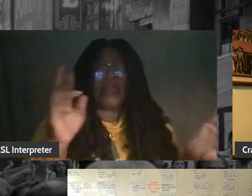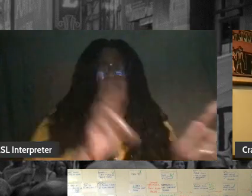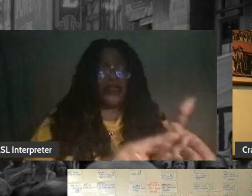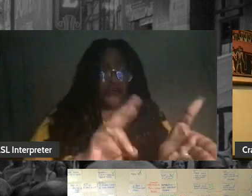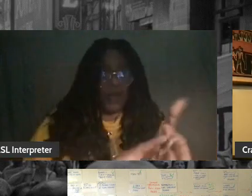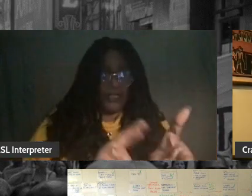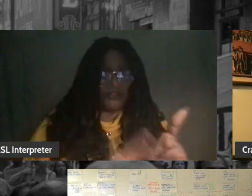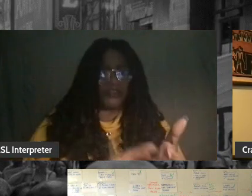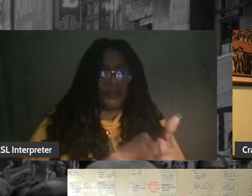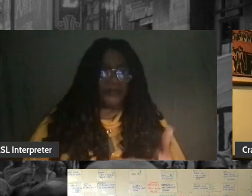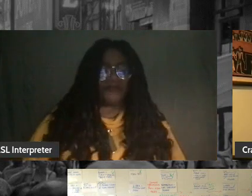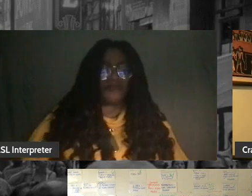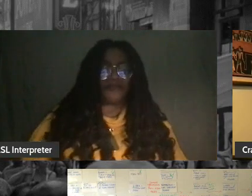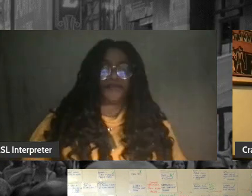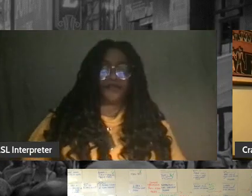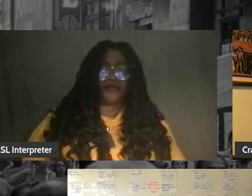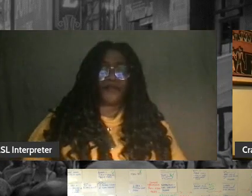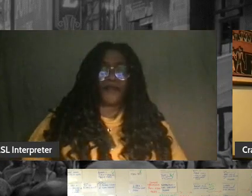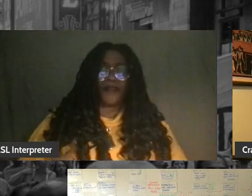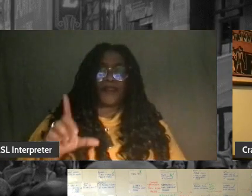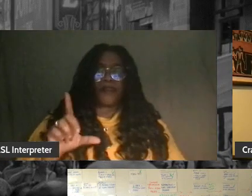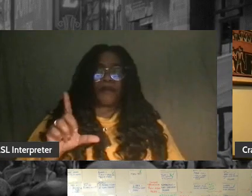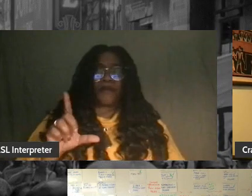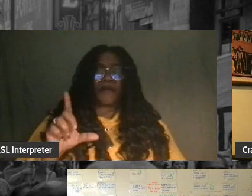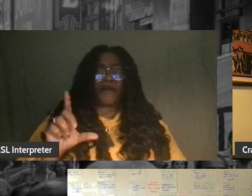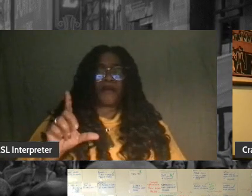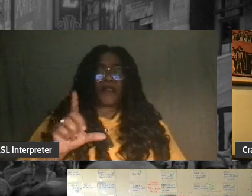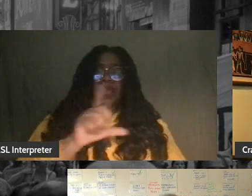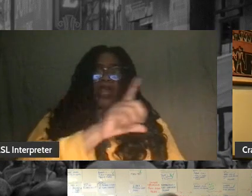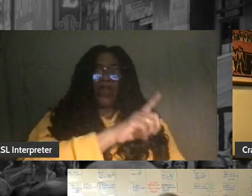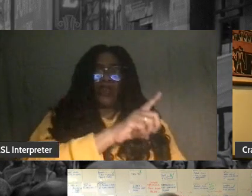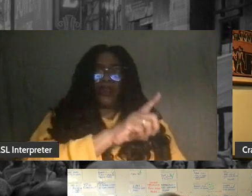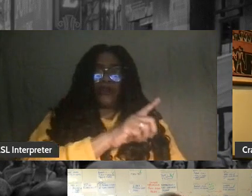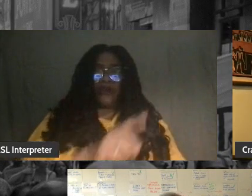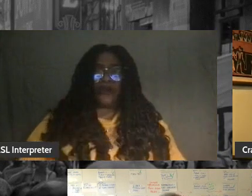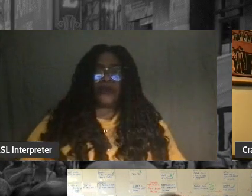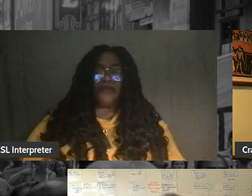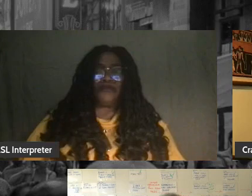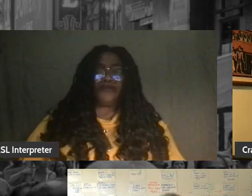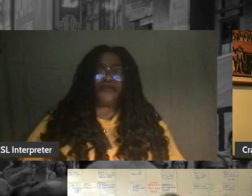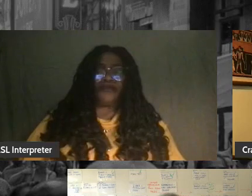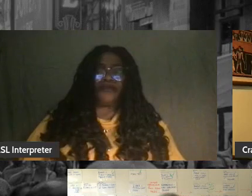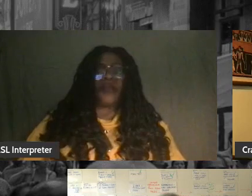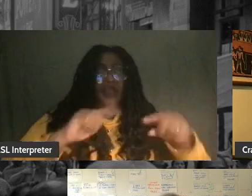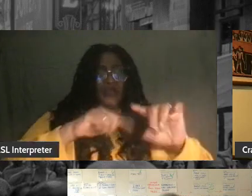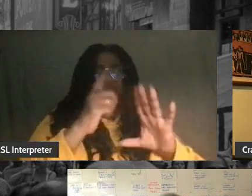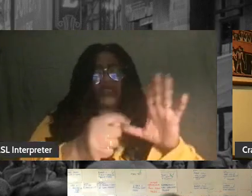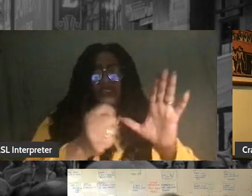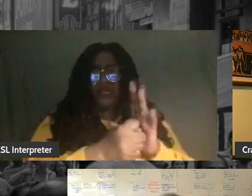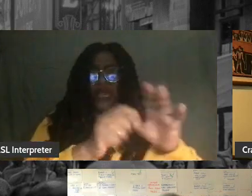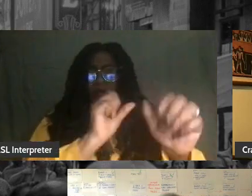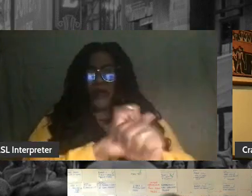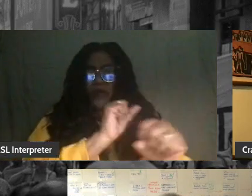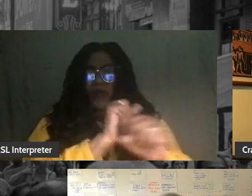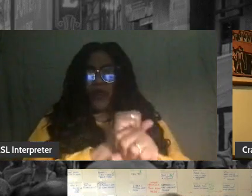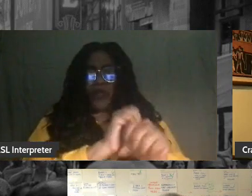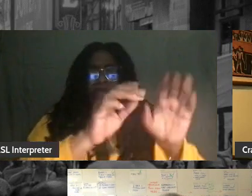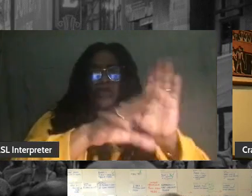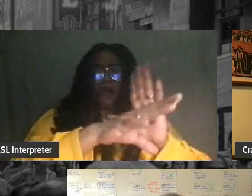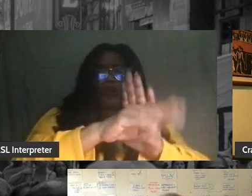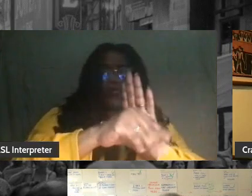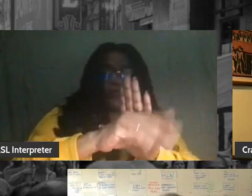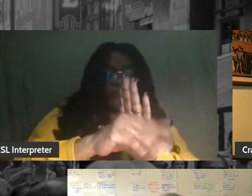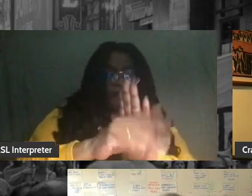Thank you. Luke, often when you're working on a film with a producer